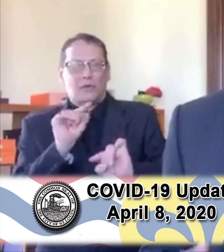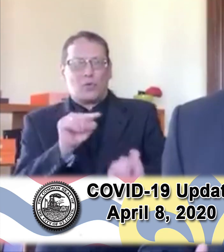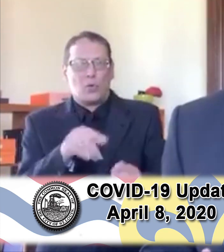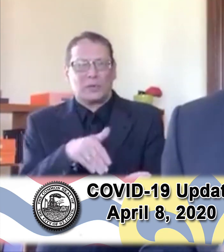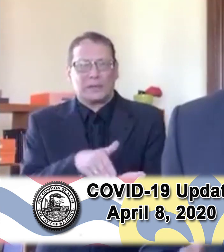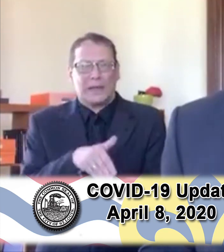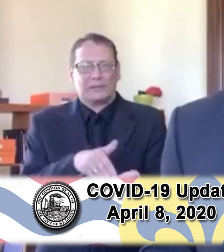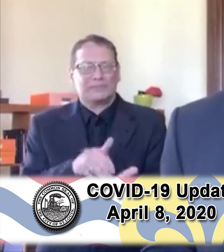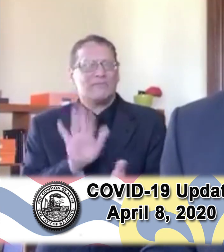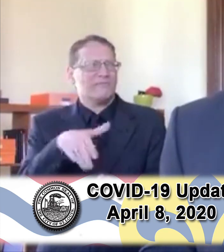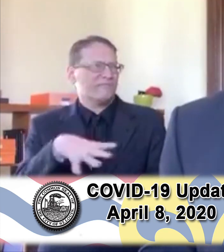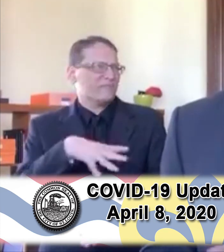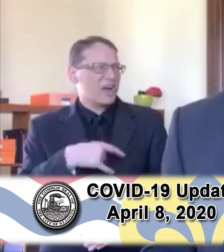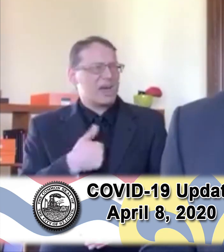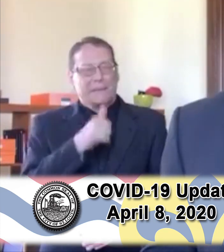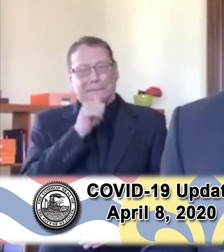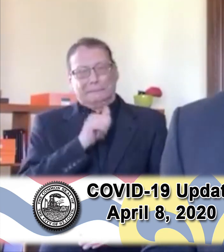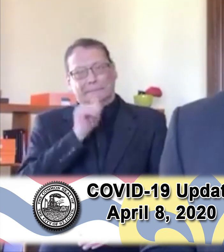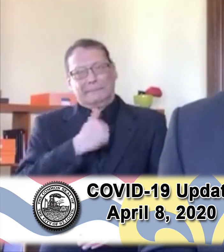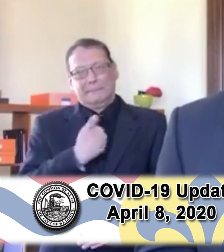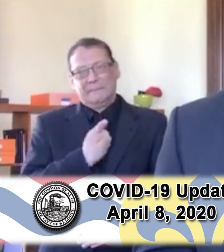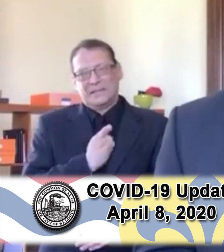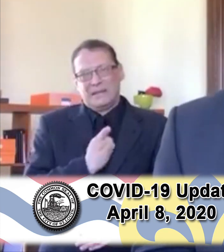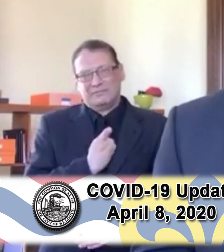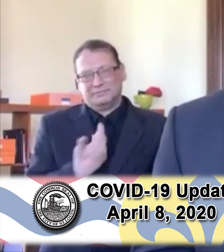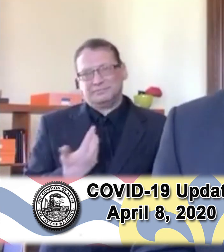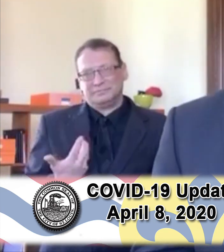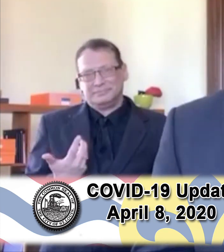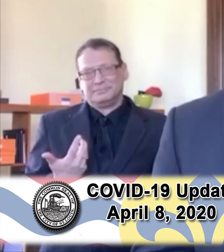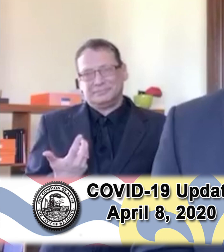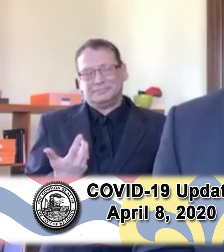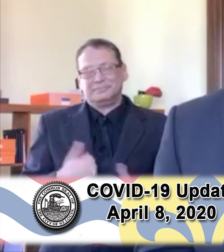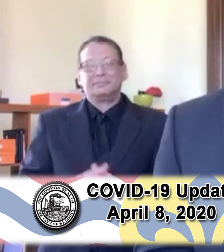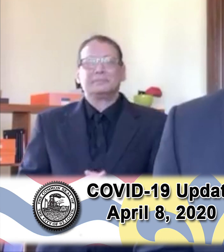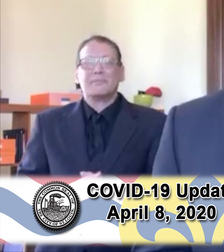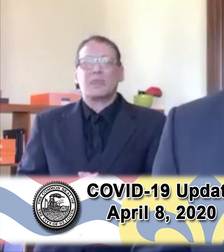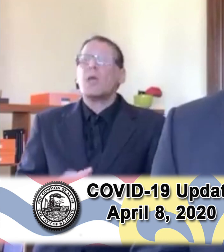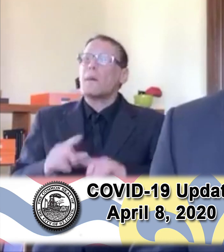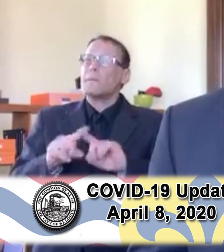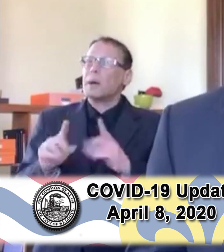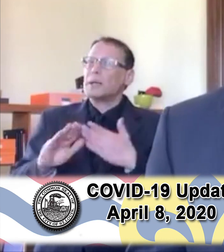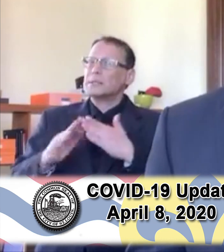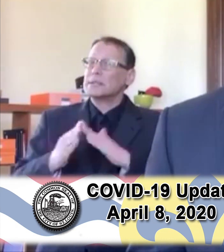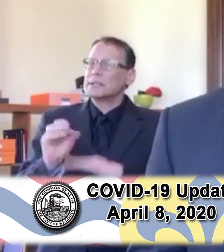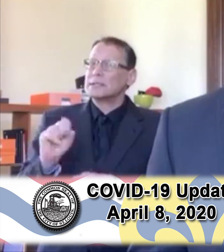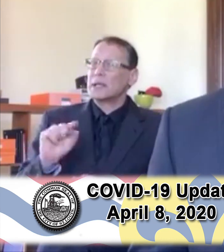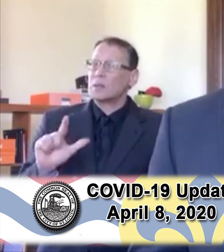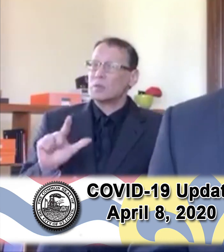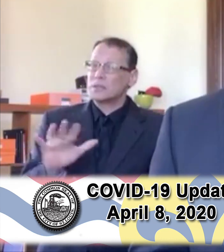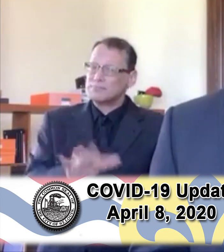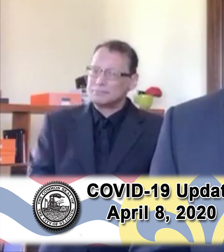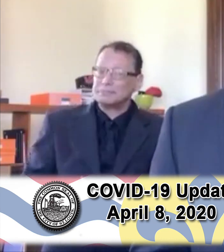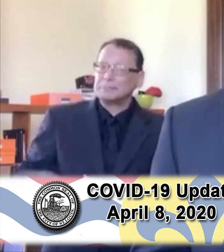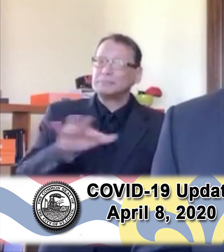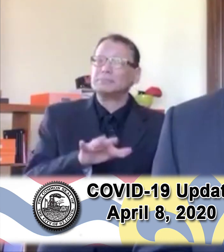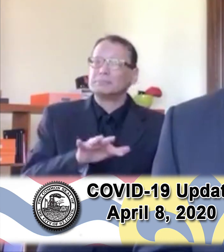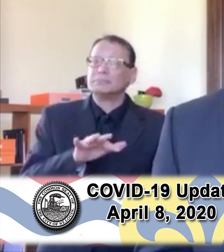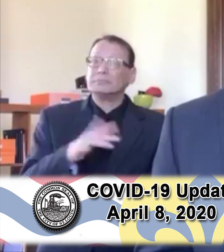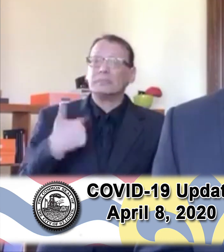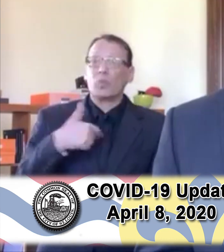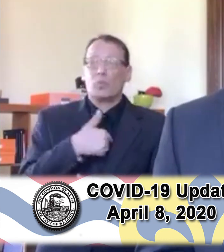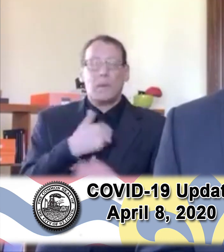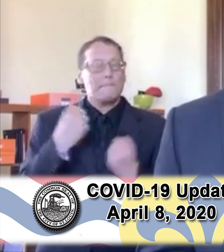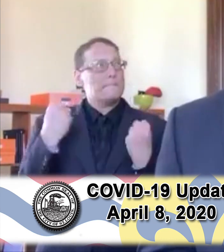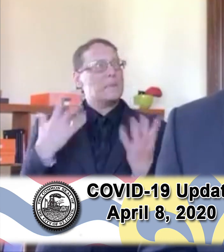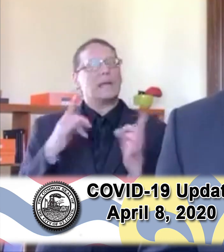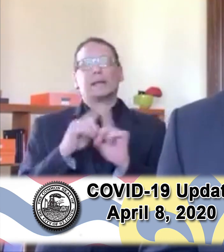with the illness on their own or rely on other means rather than seeking medical care. But in the city of St. Louis and in the St. Louis region, we are rich with